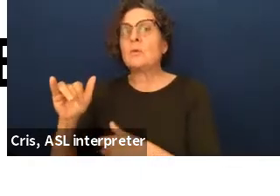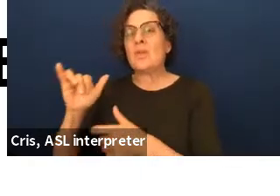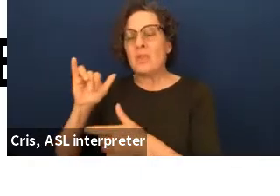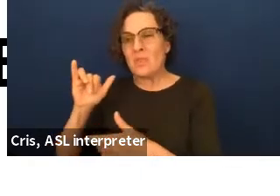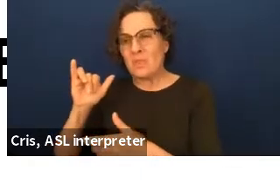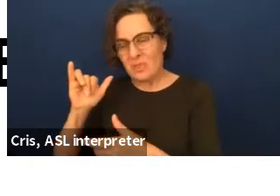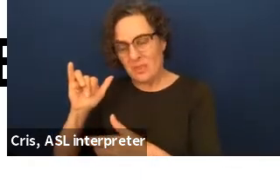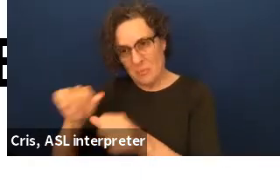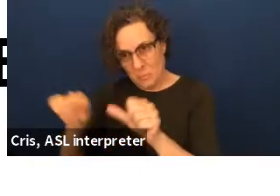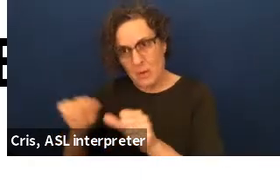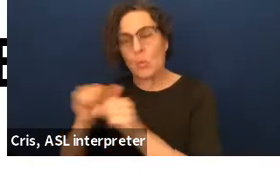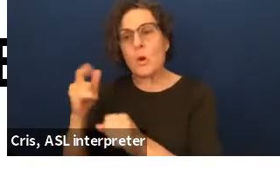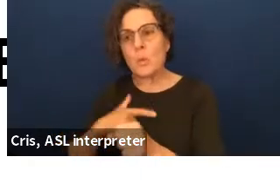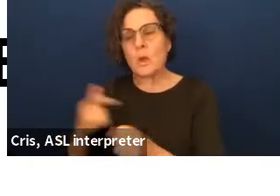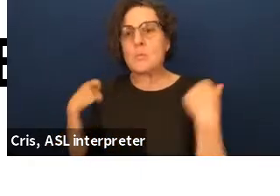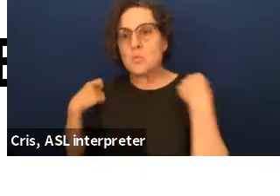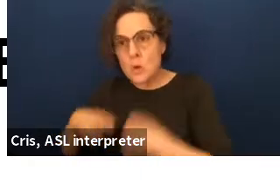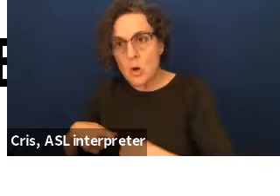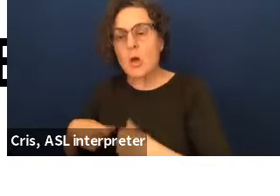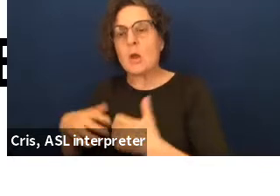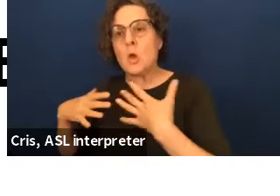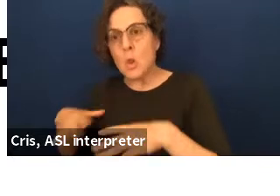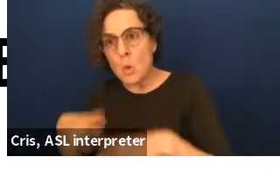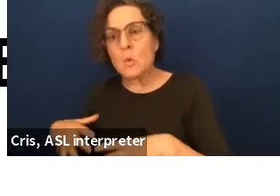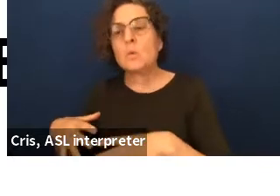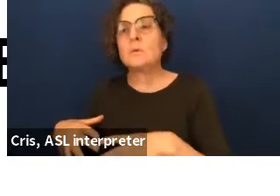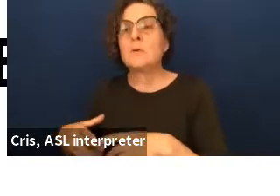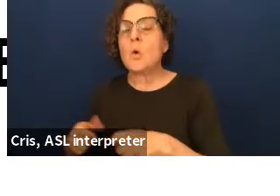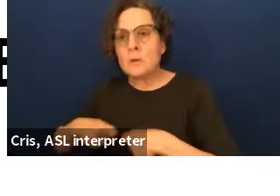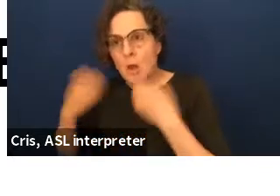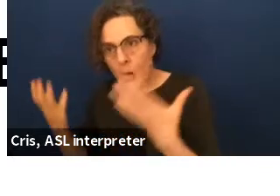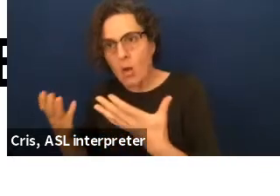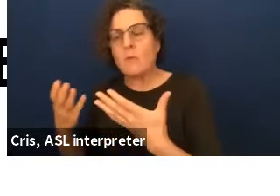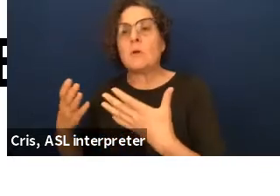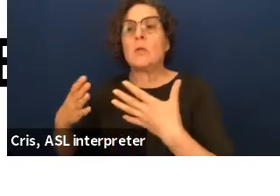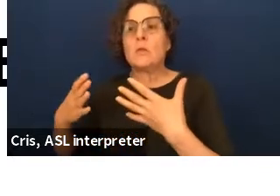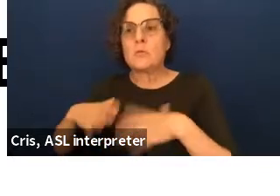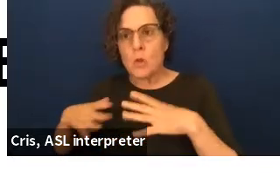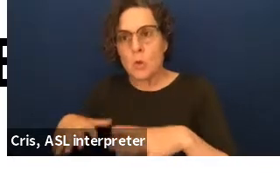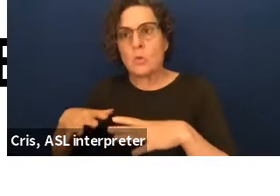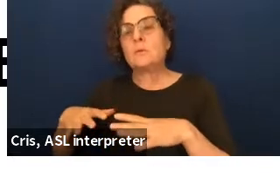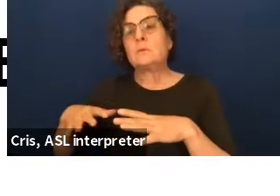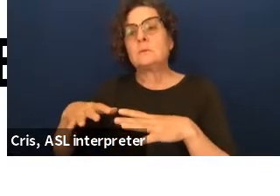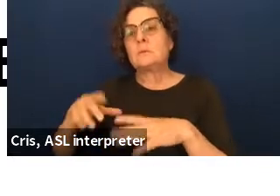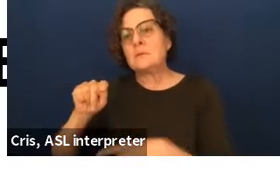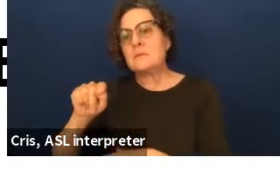decontamination zone, where we don and doff those Tyvek